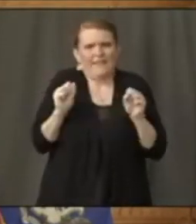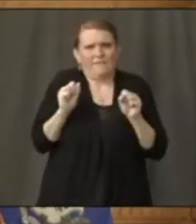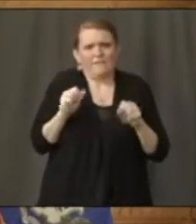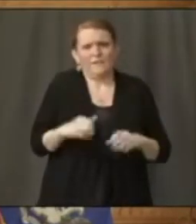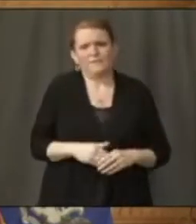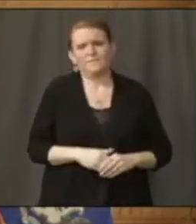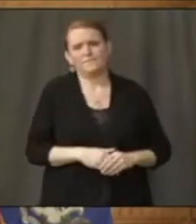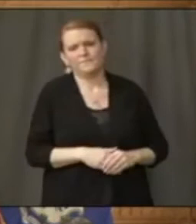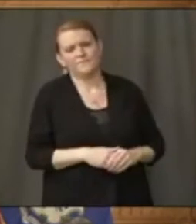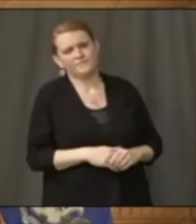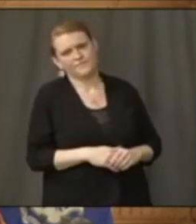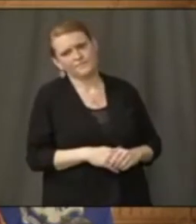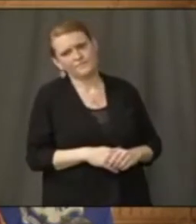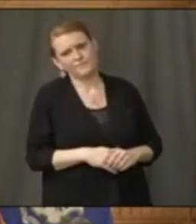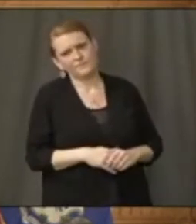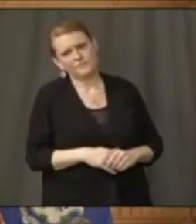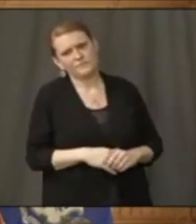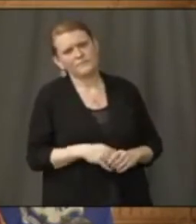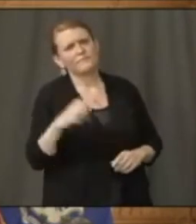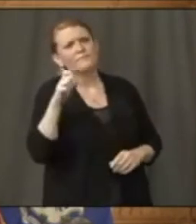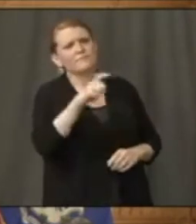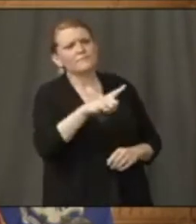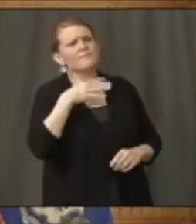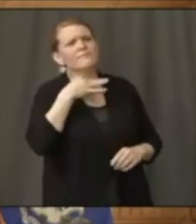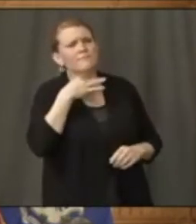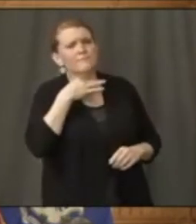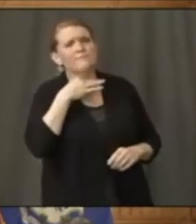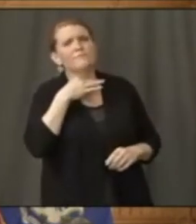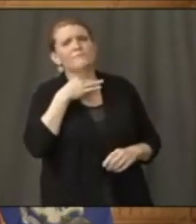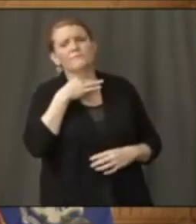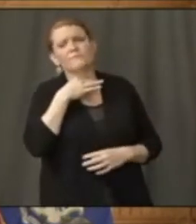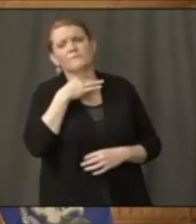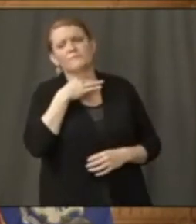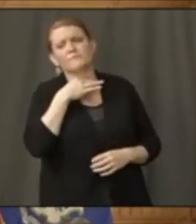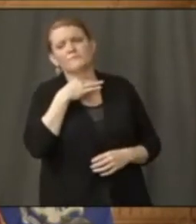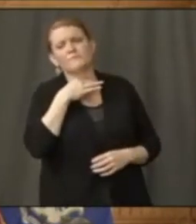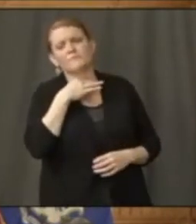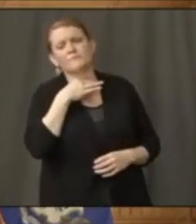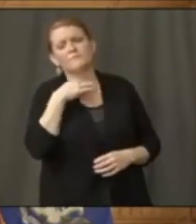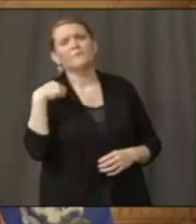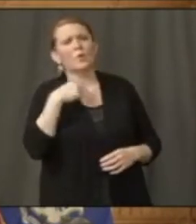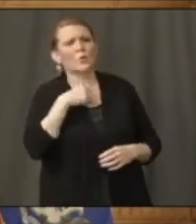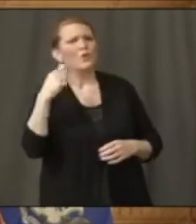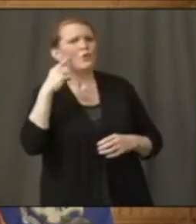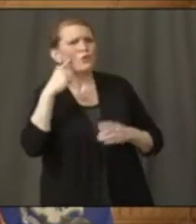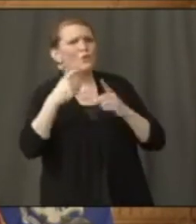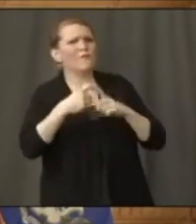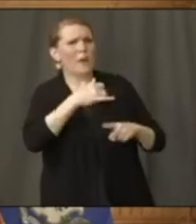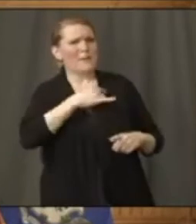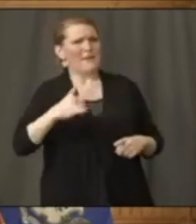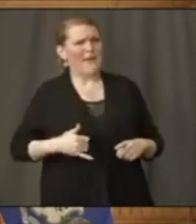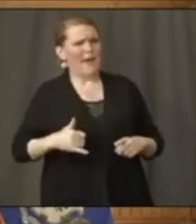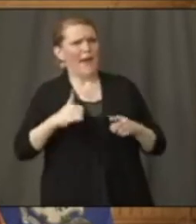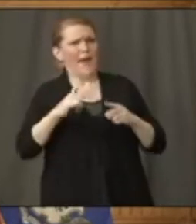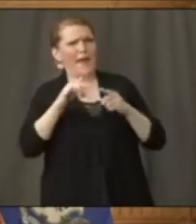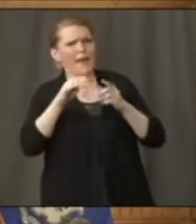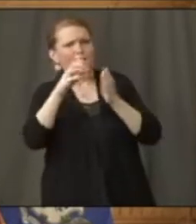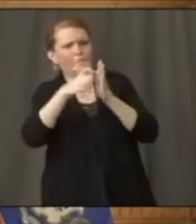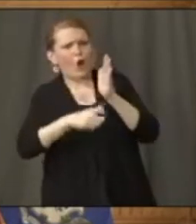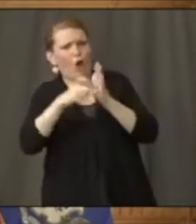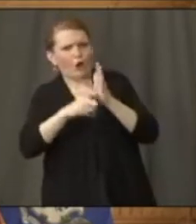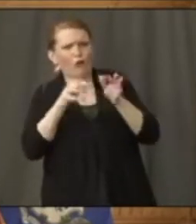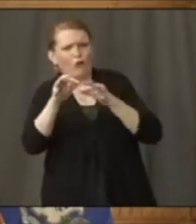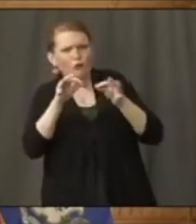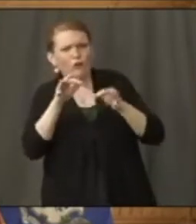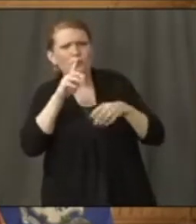childhood inflammatory disease. Do you have anything to add to what is going on with that syndrome?